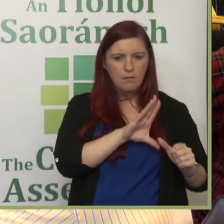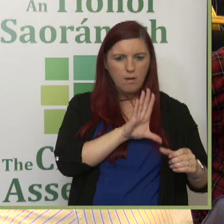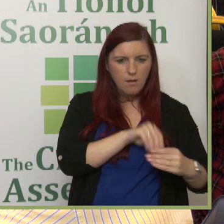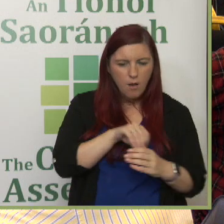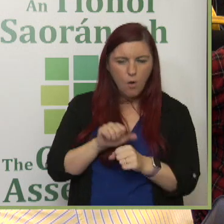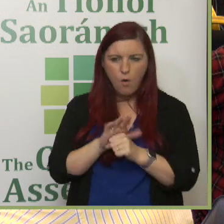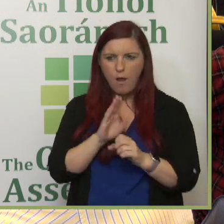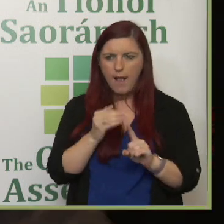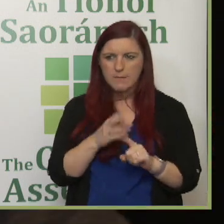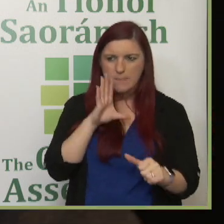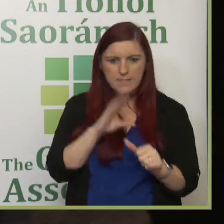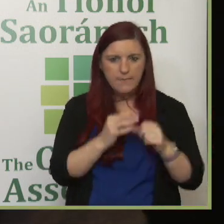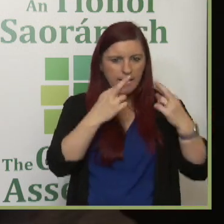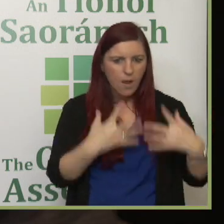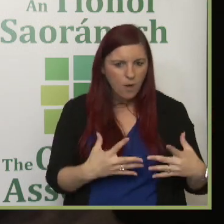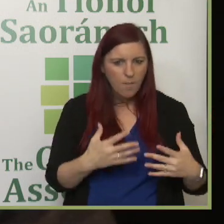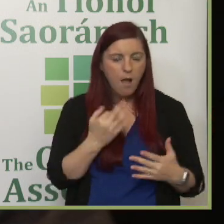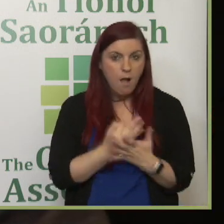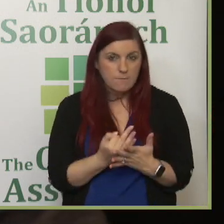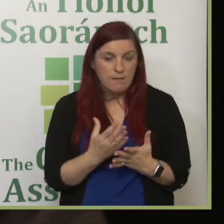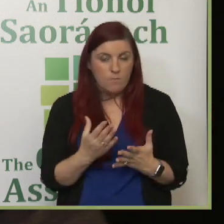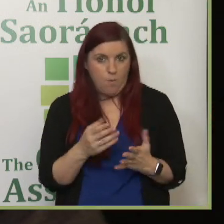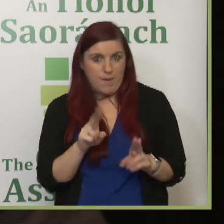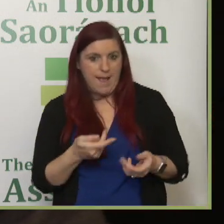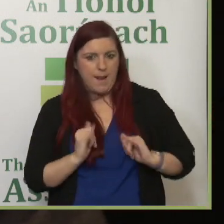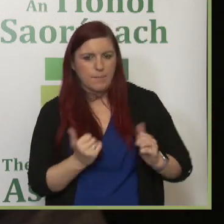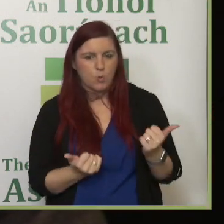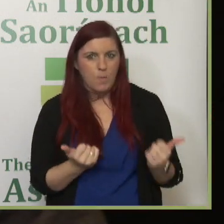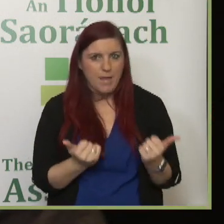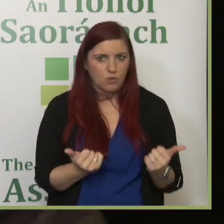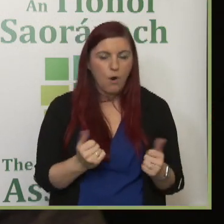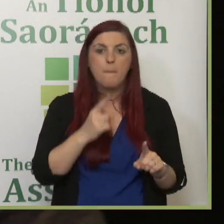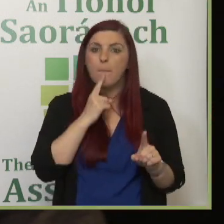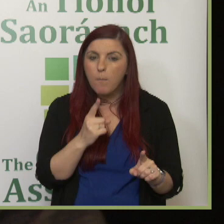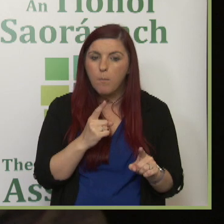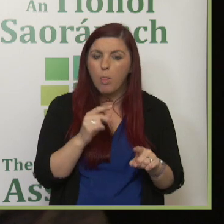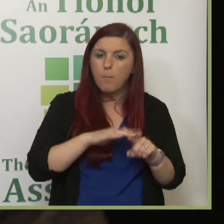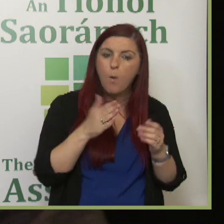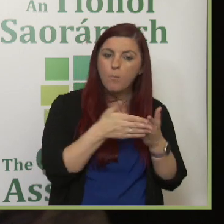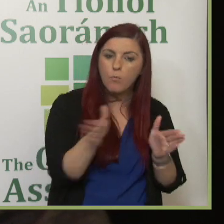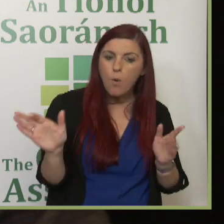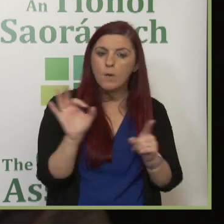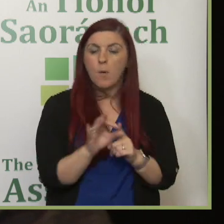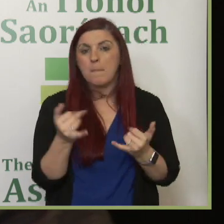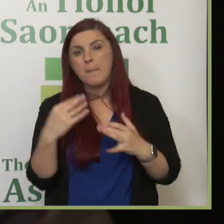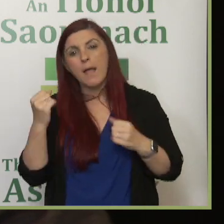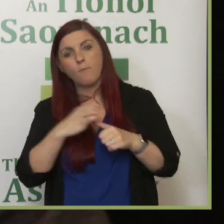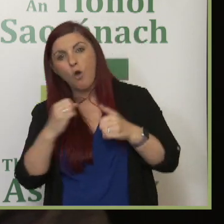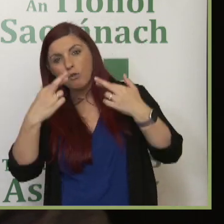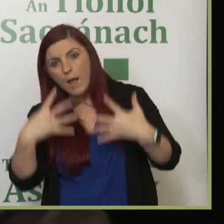outcomes, often things that we can measure. But at the broader policy level, there might be other outcomes that are also